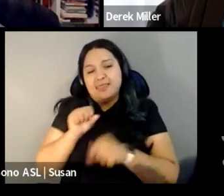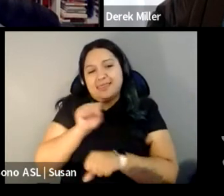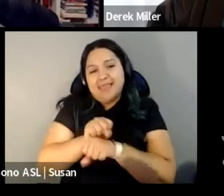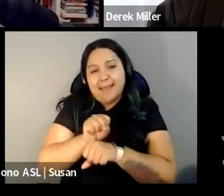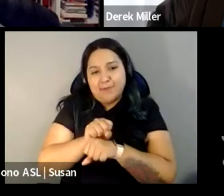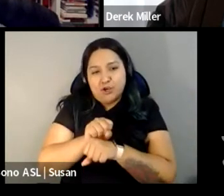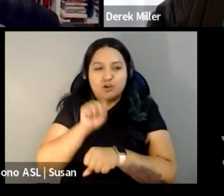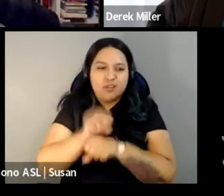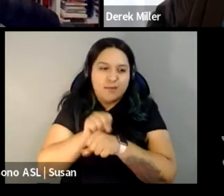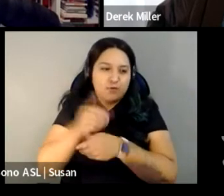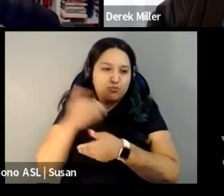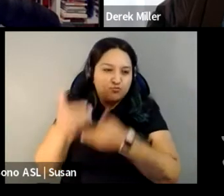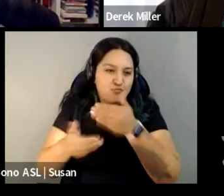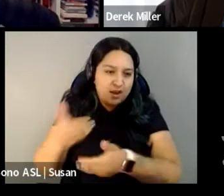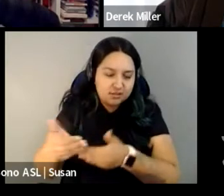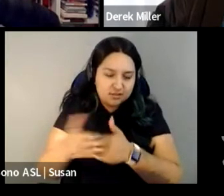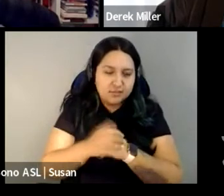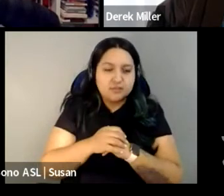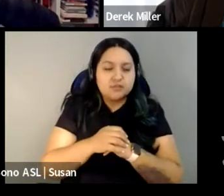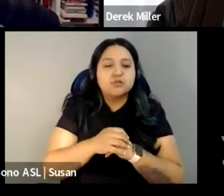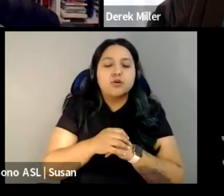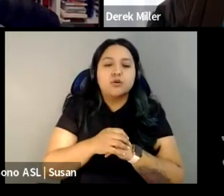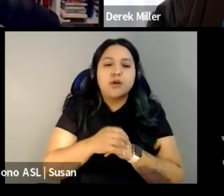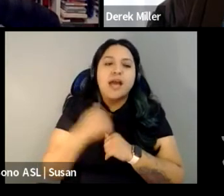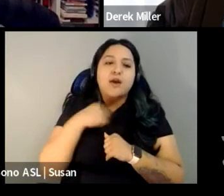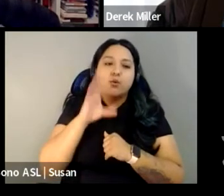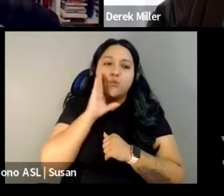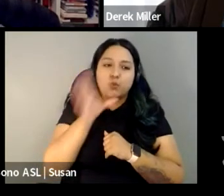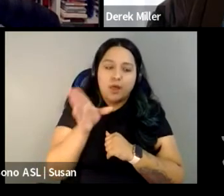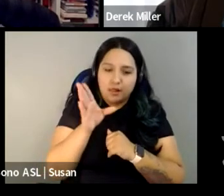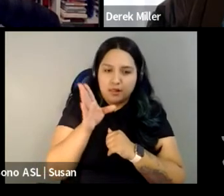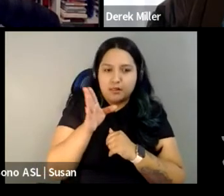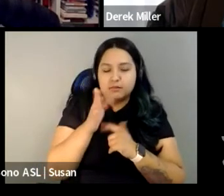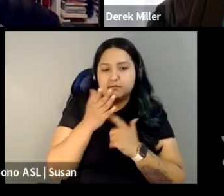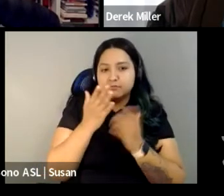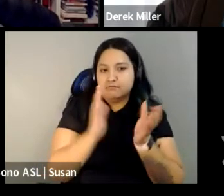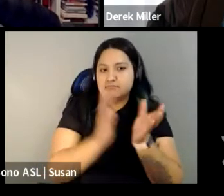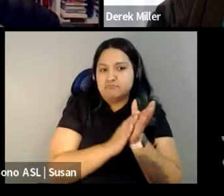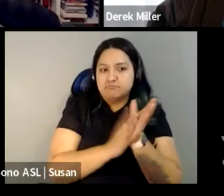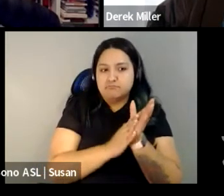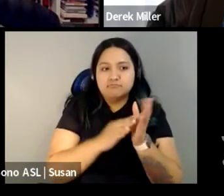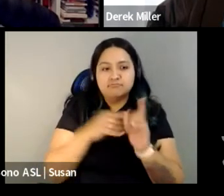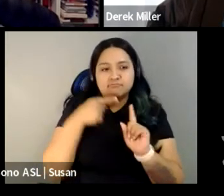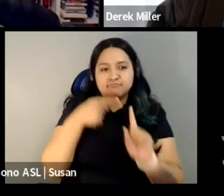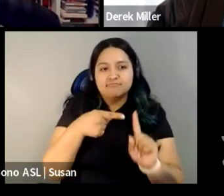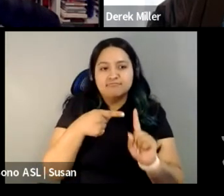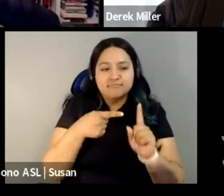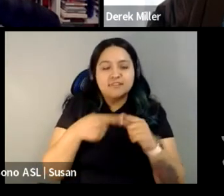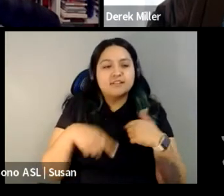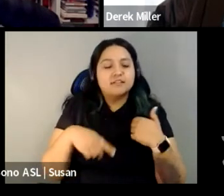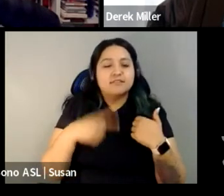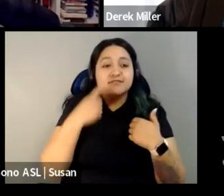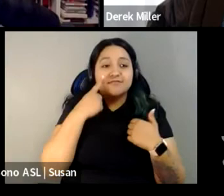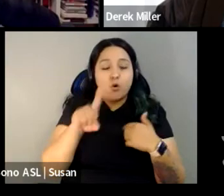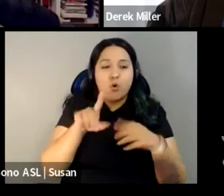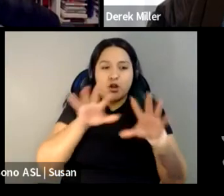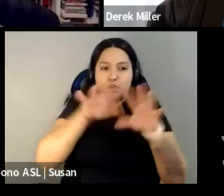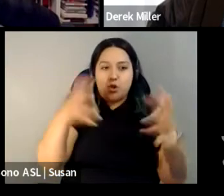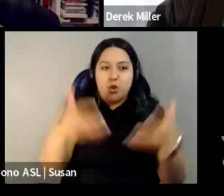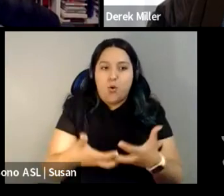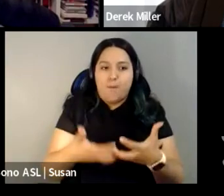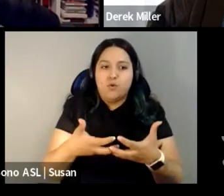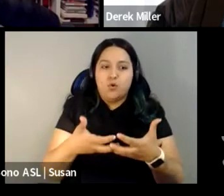I'm gonna give some kudos for some global aspects of the book. Huzzah for laying out